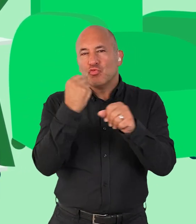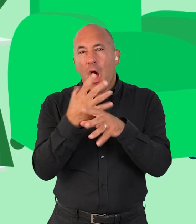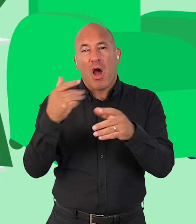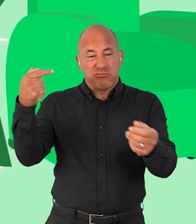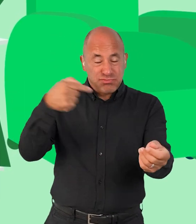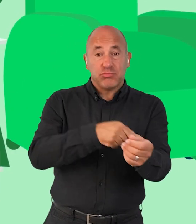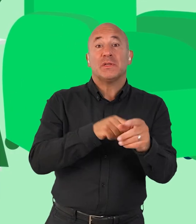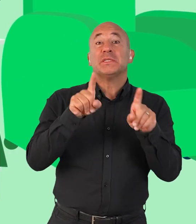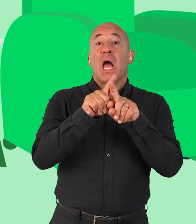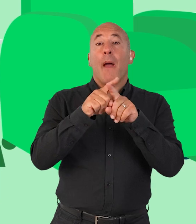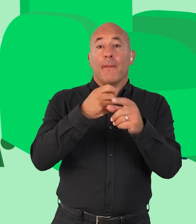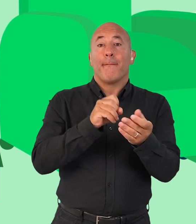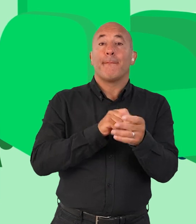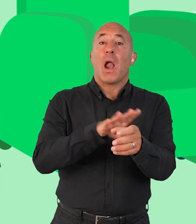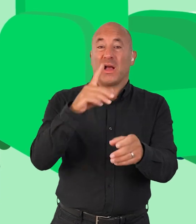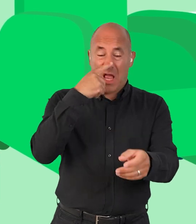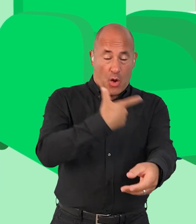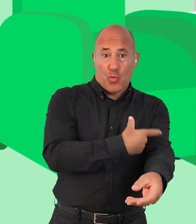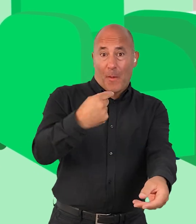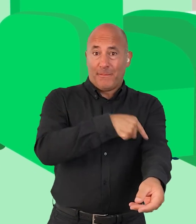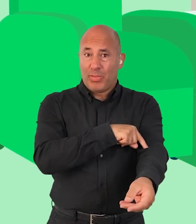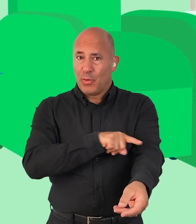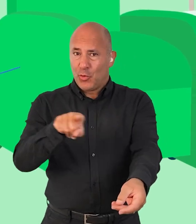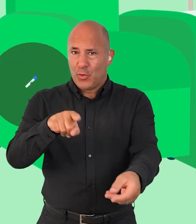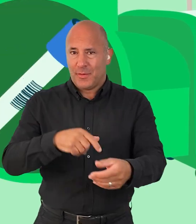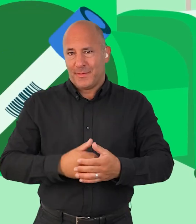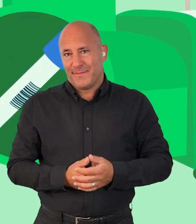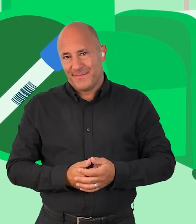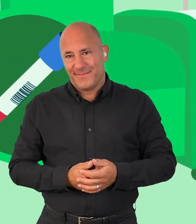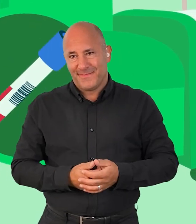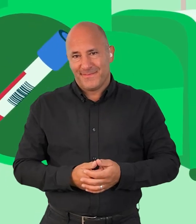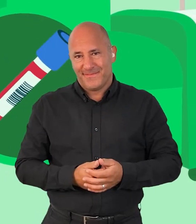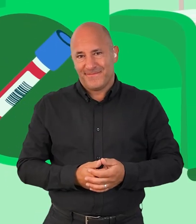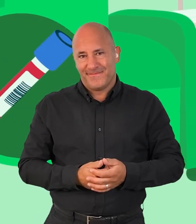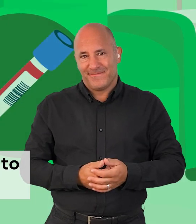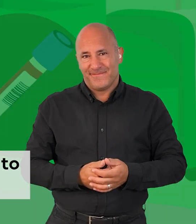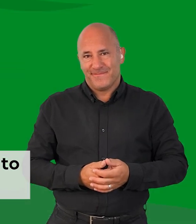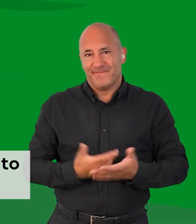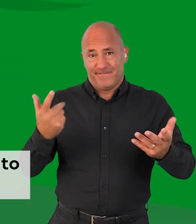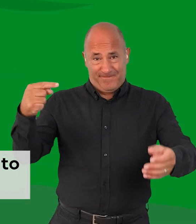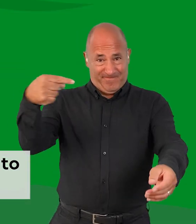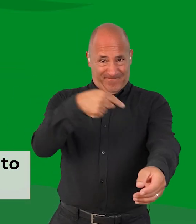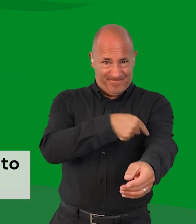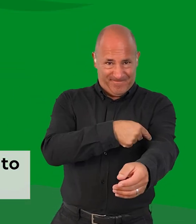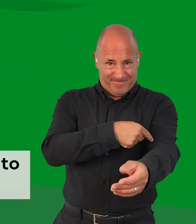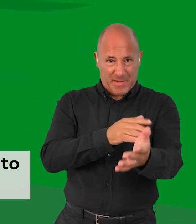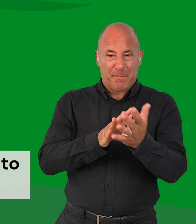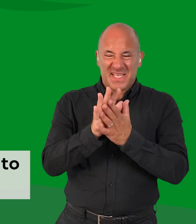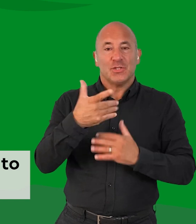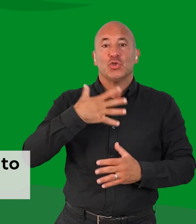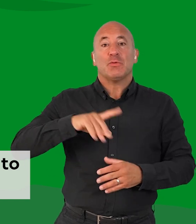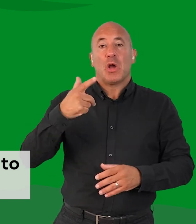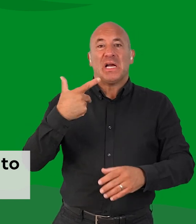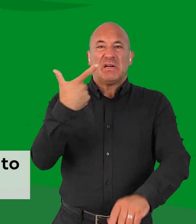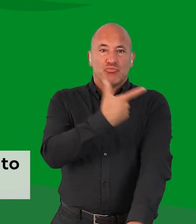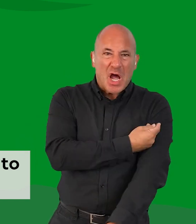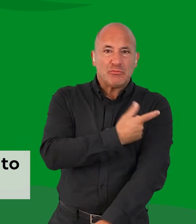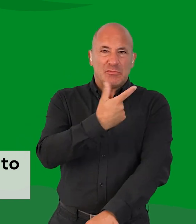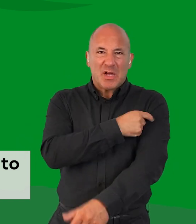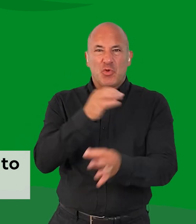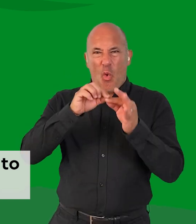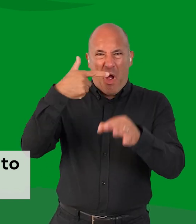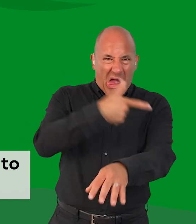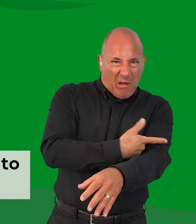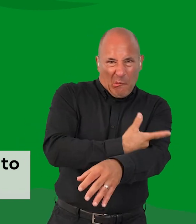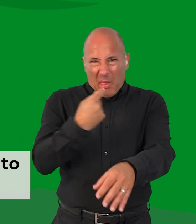like chemotherapy and drugs. It can also be used to take blood. Having a PICC line means you don't need to have repeated